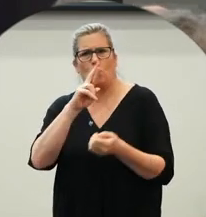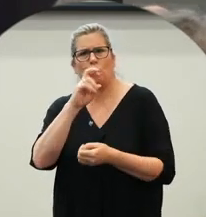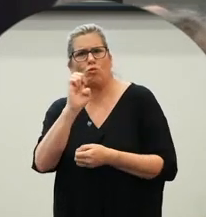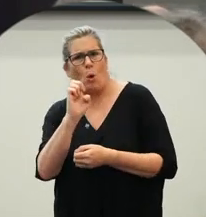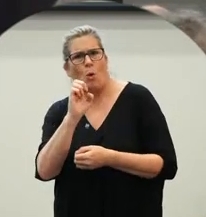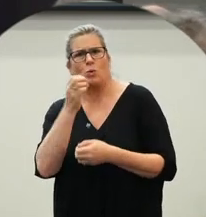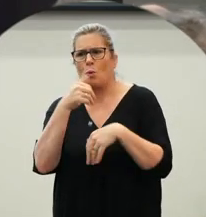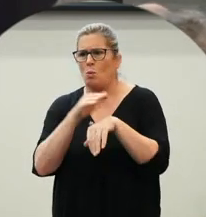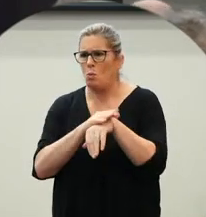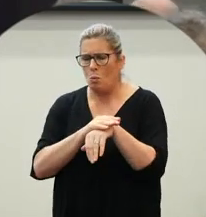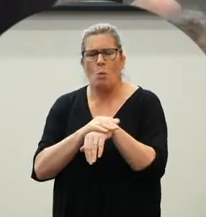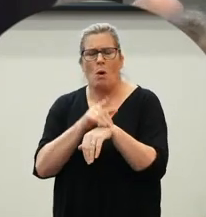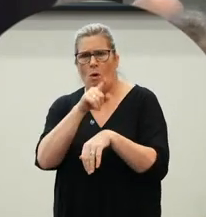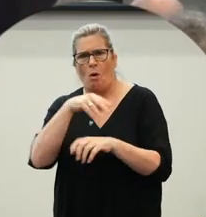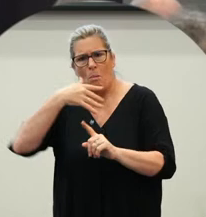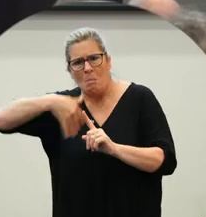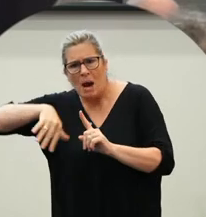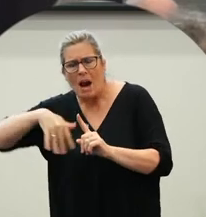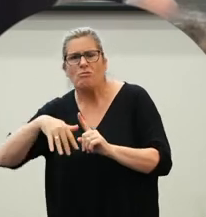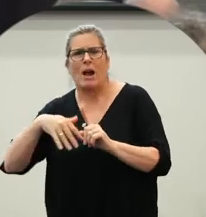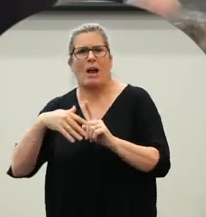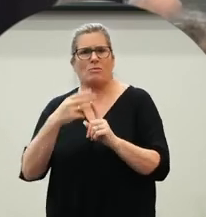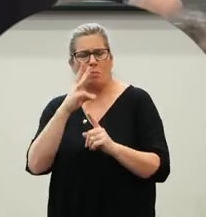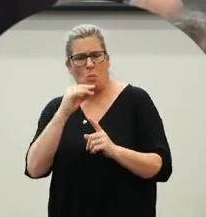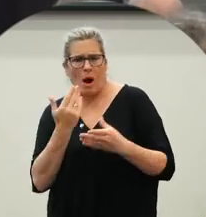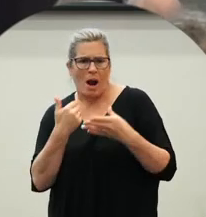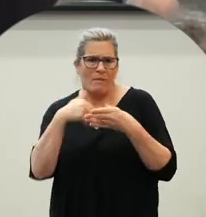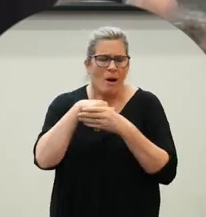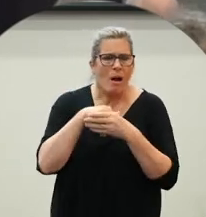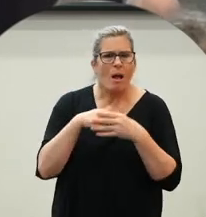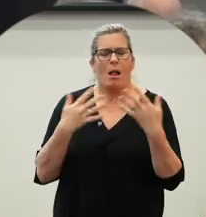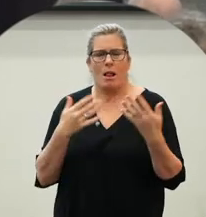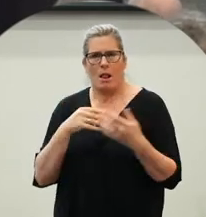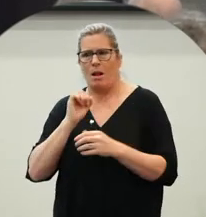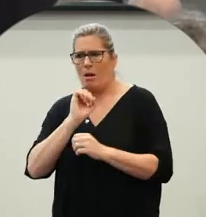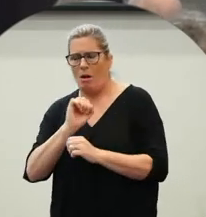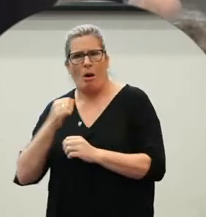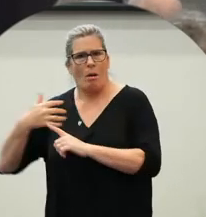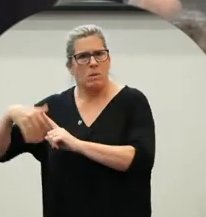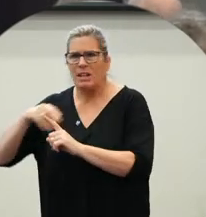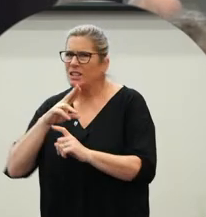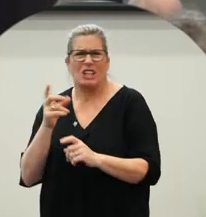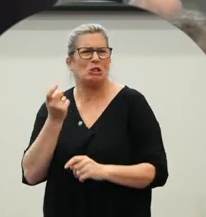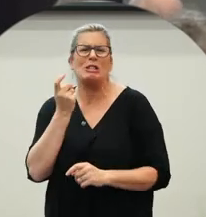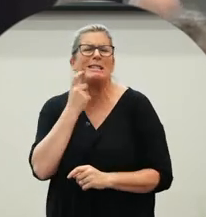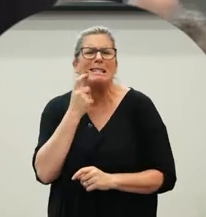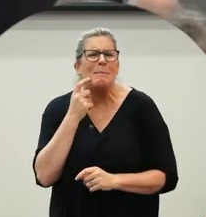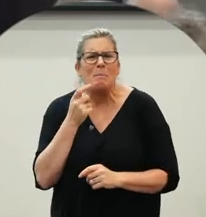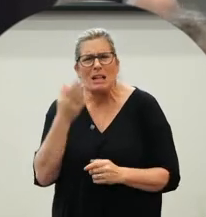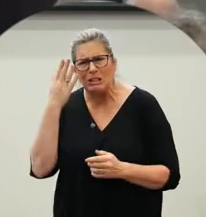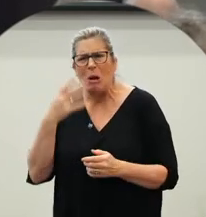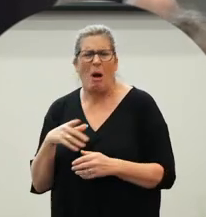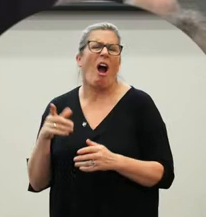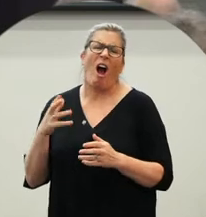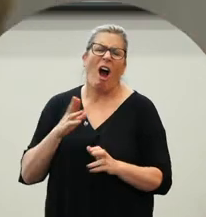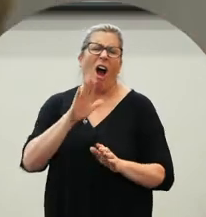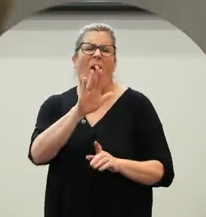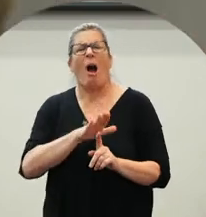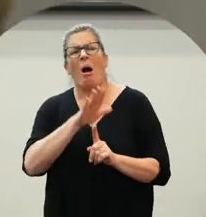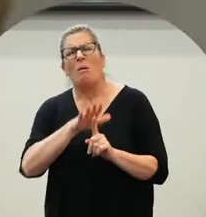she was coming from and the background that she came from. And it's too simplistic just to say the poor little rich